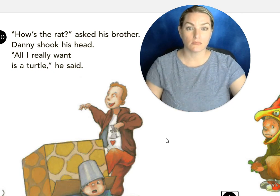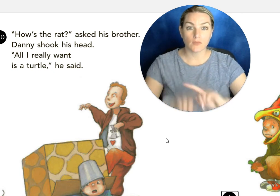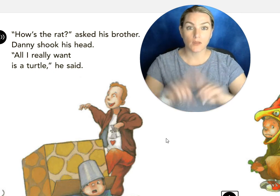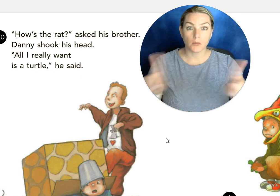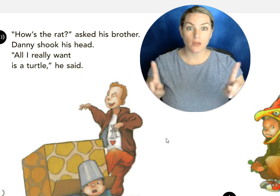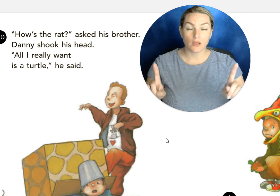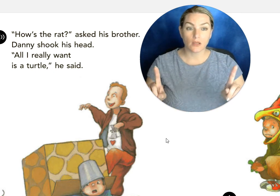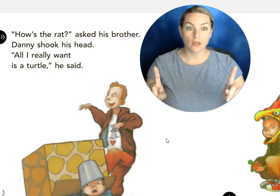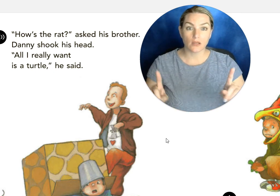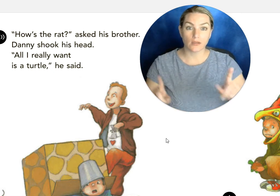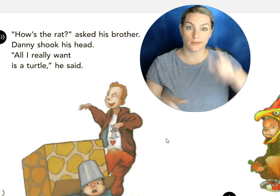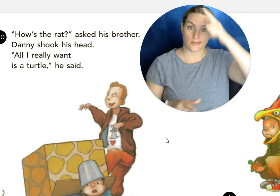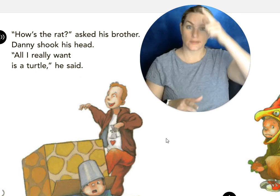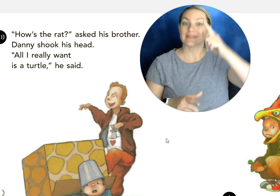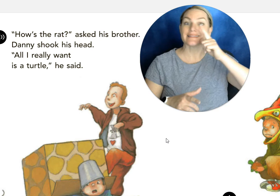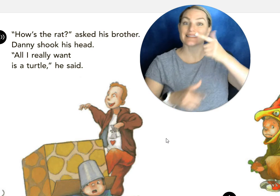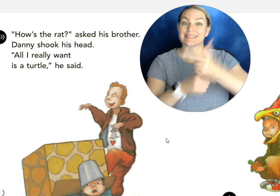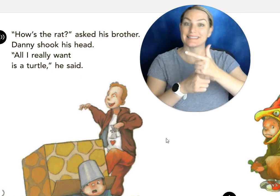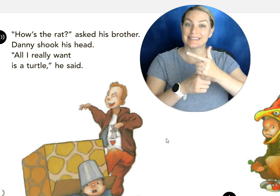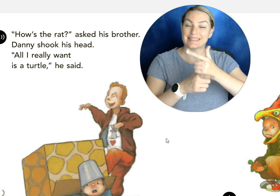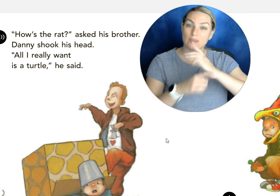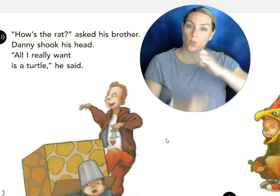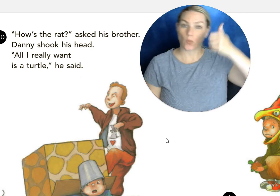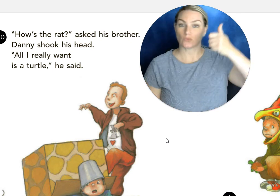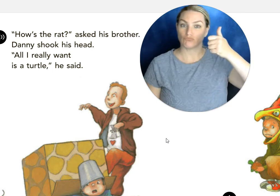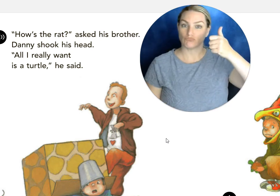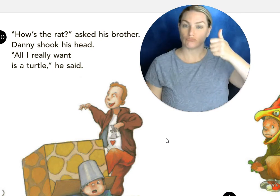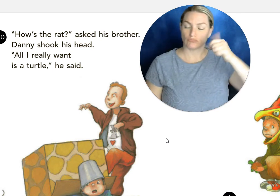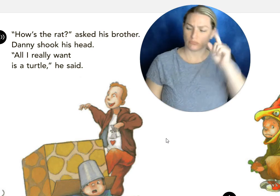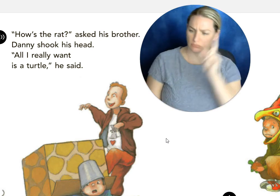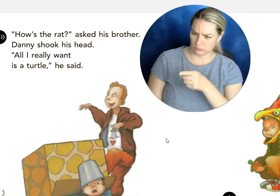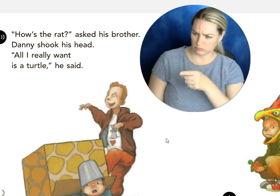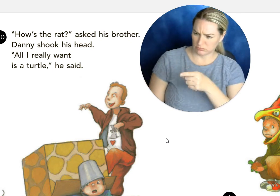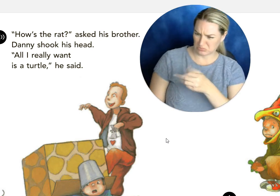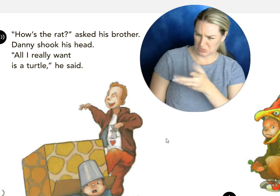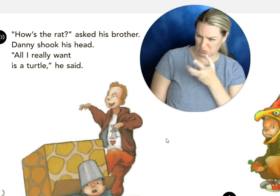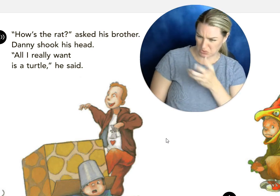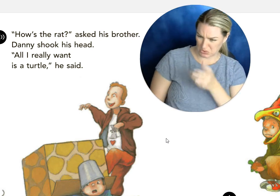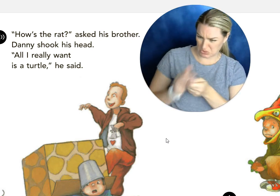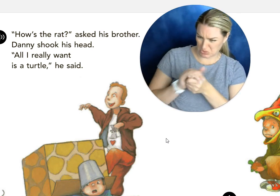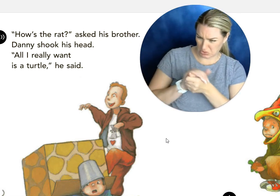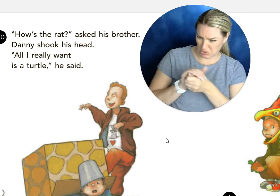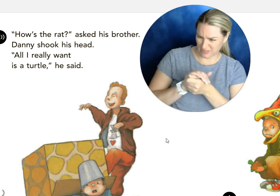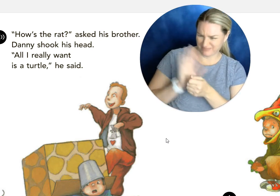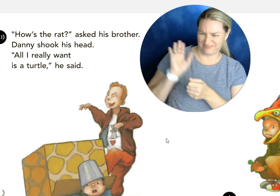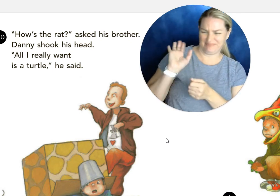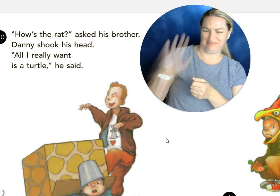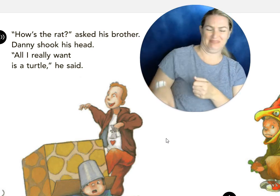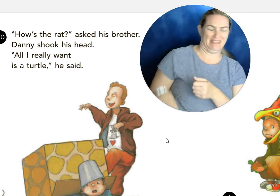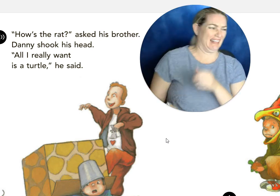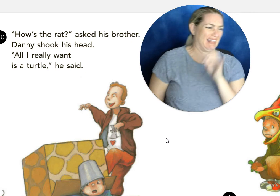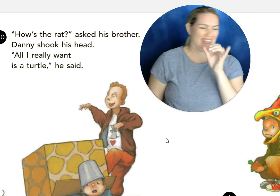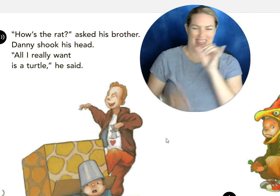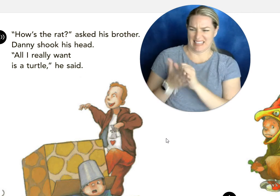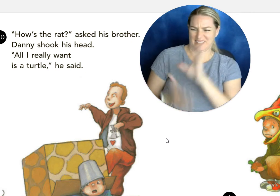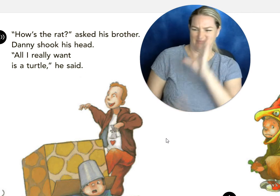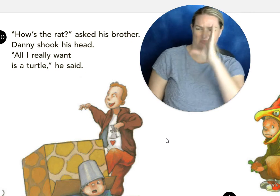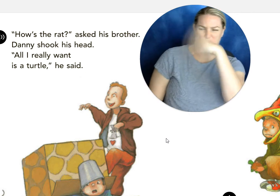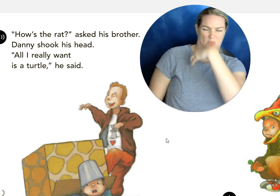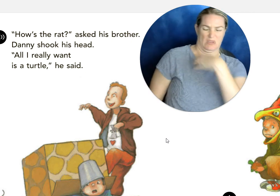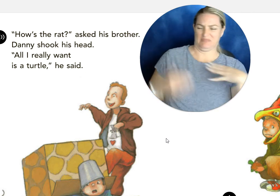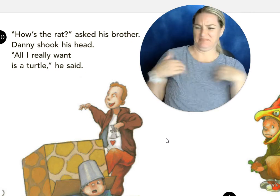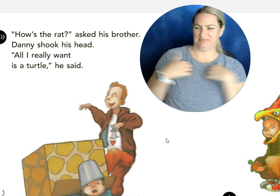But instead, his older sister said, You would like a turtle? A turtle is absurd.